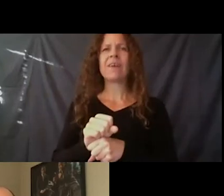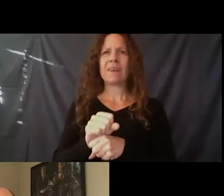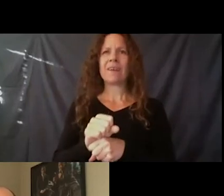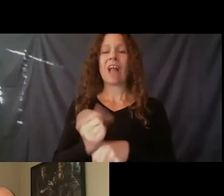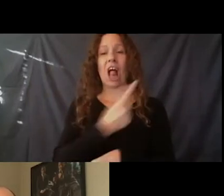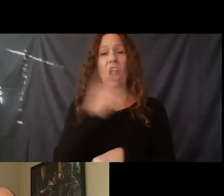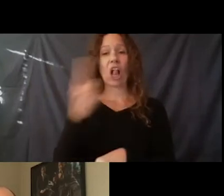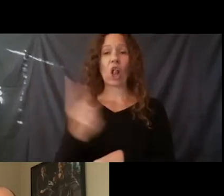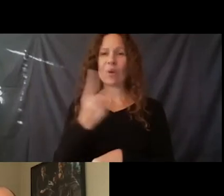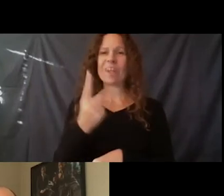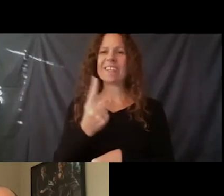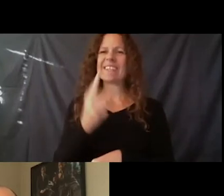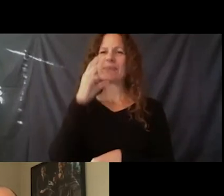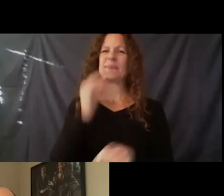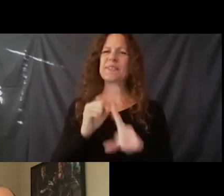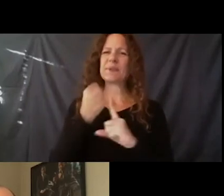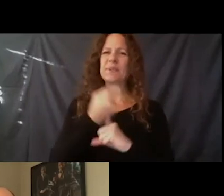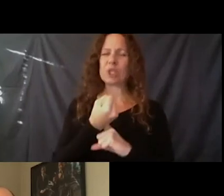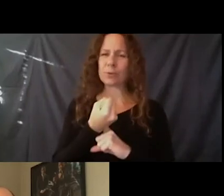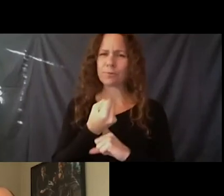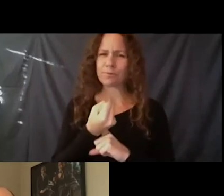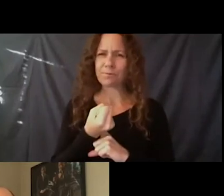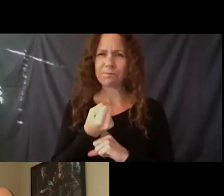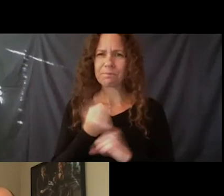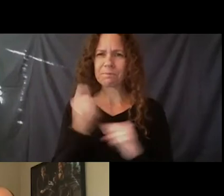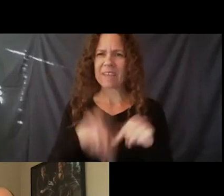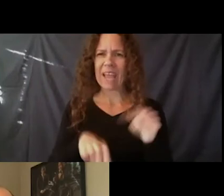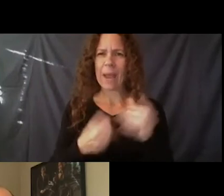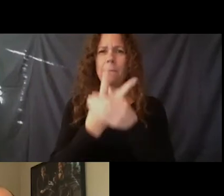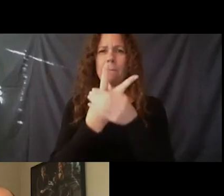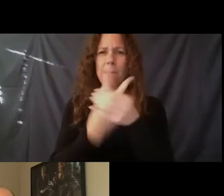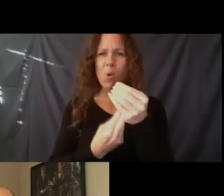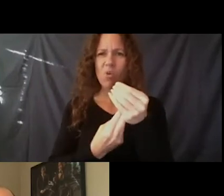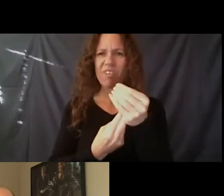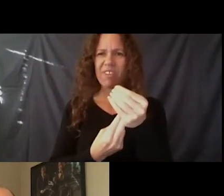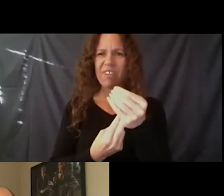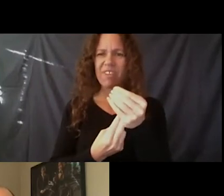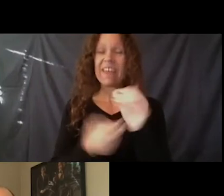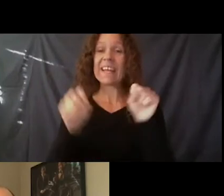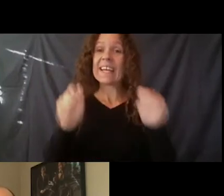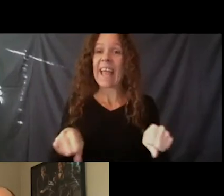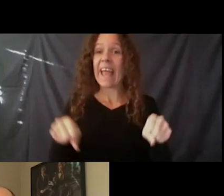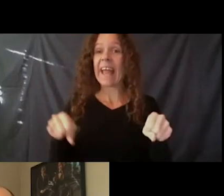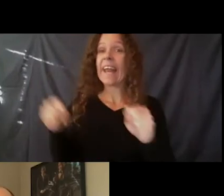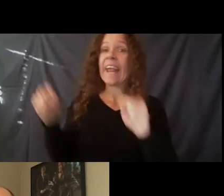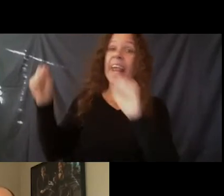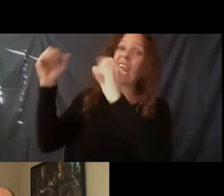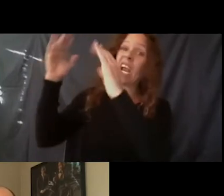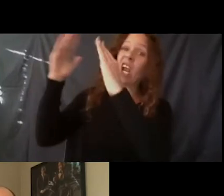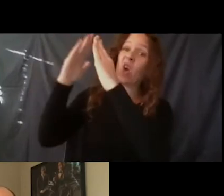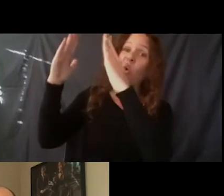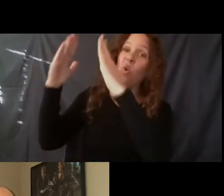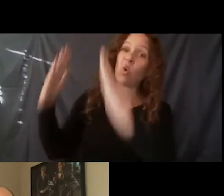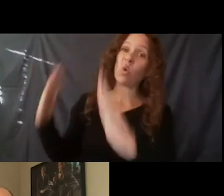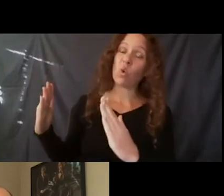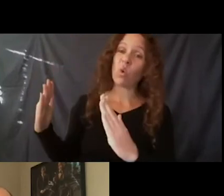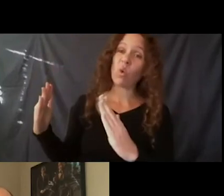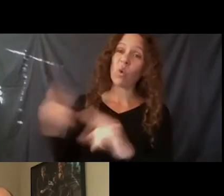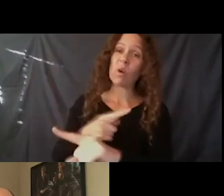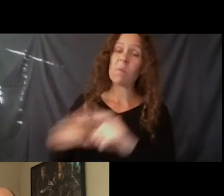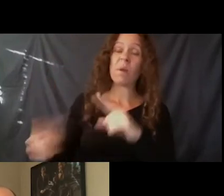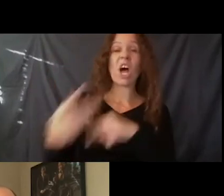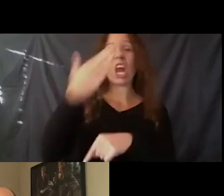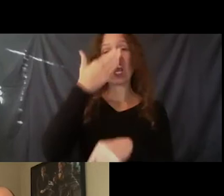place of you can't have both. You can have a roof overhead, but you probably can't have good